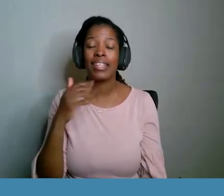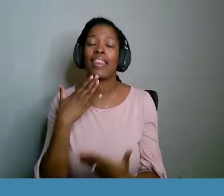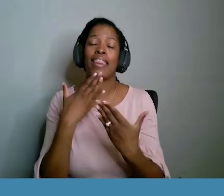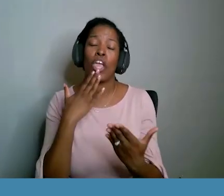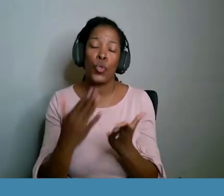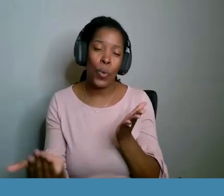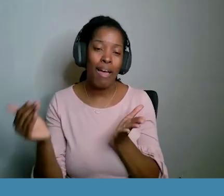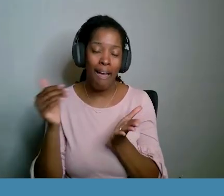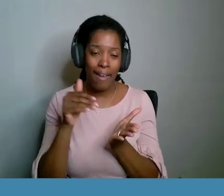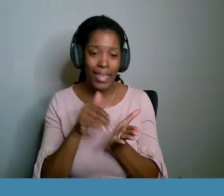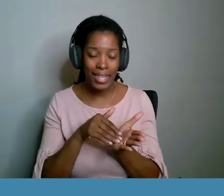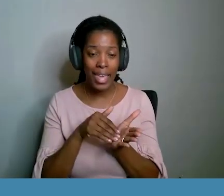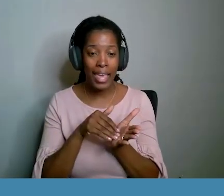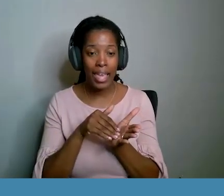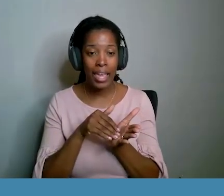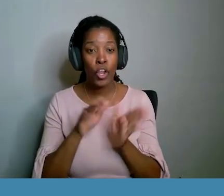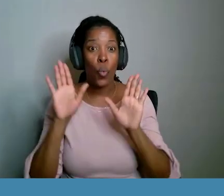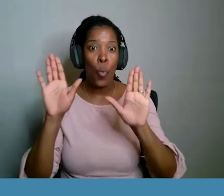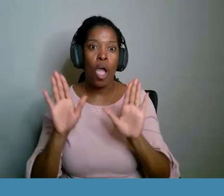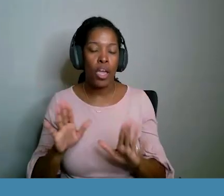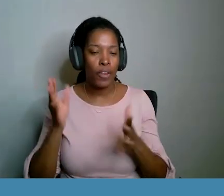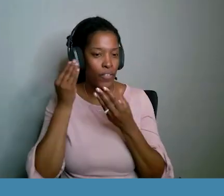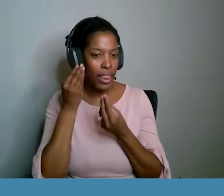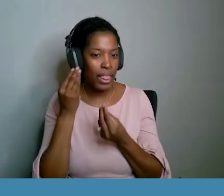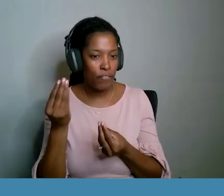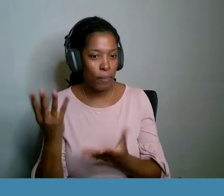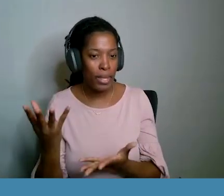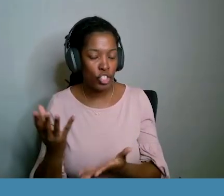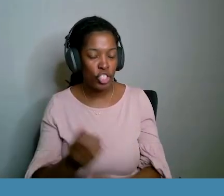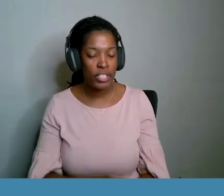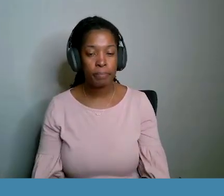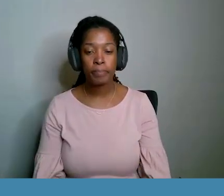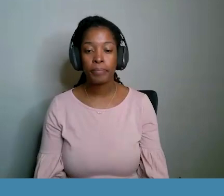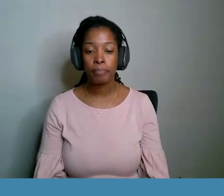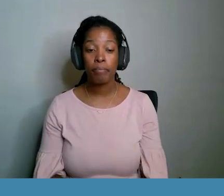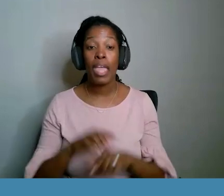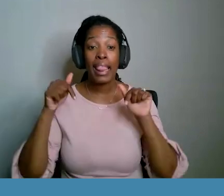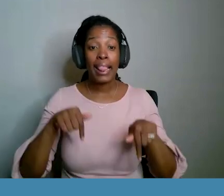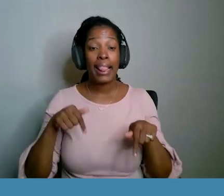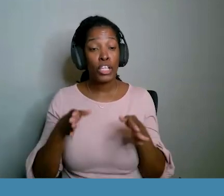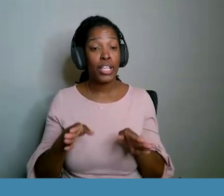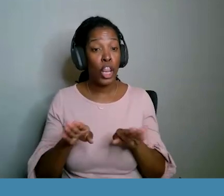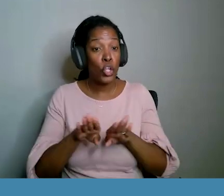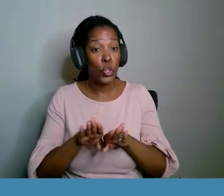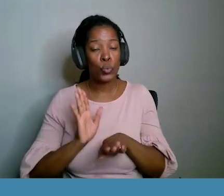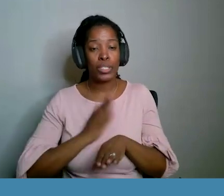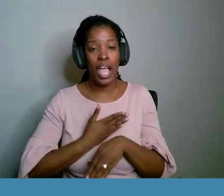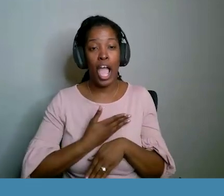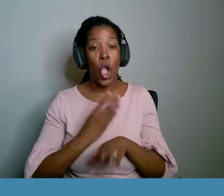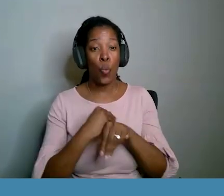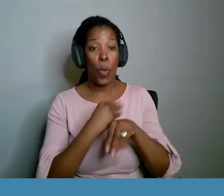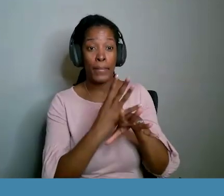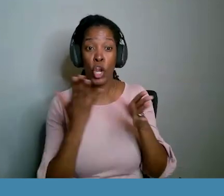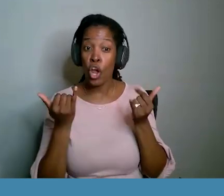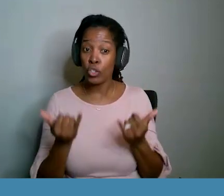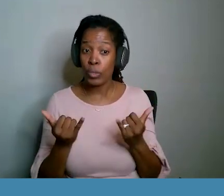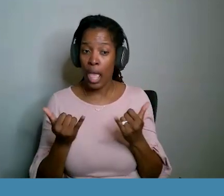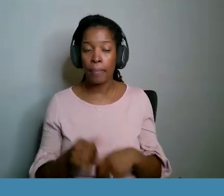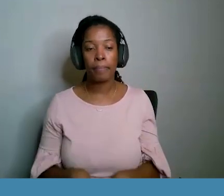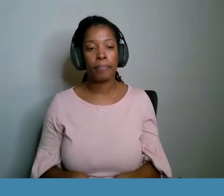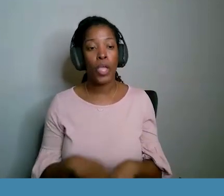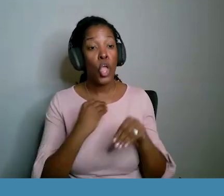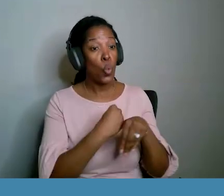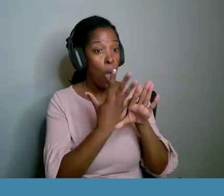again. Great information. So this concludes our webinar today. The webinar